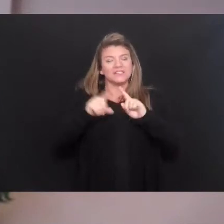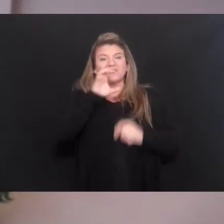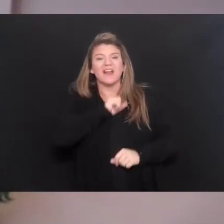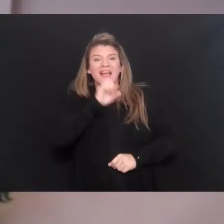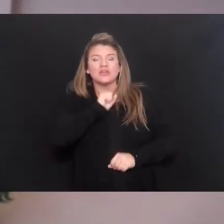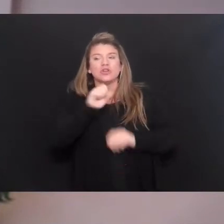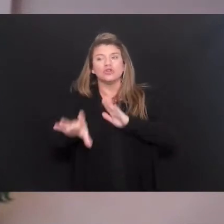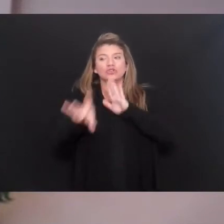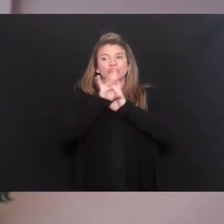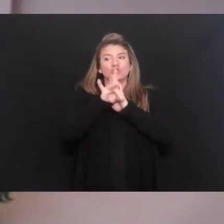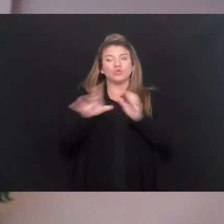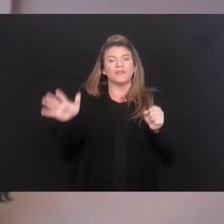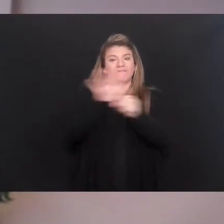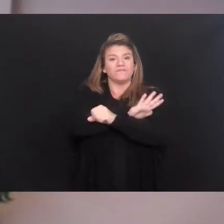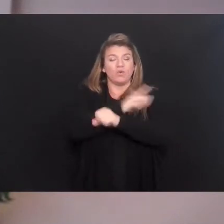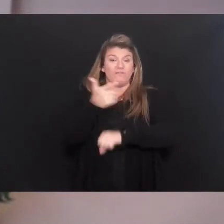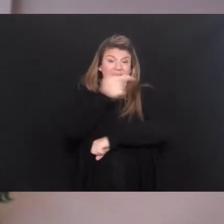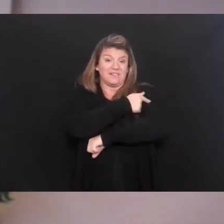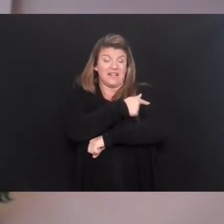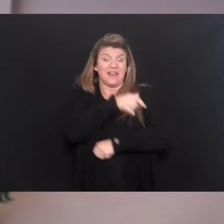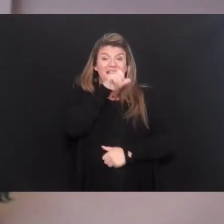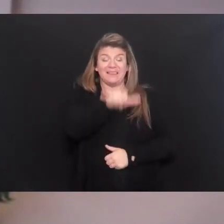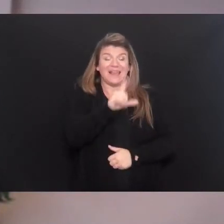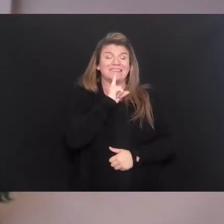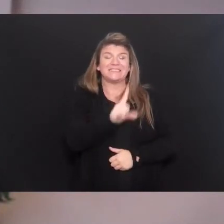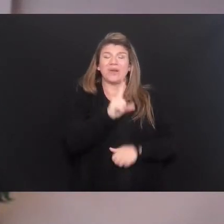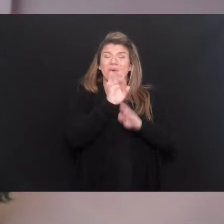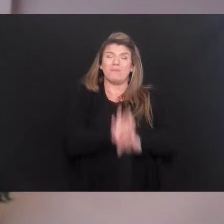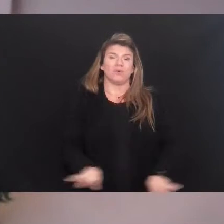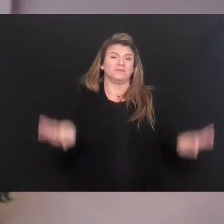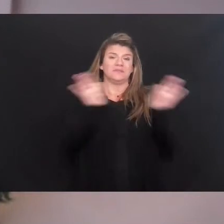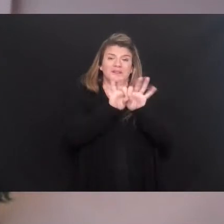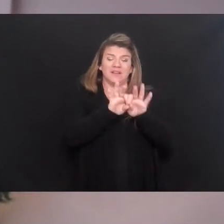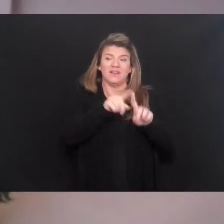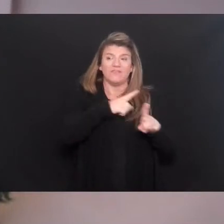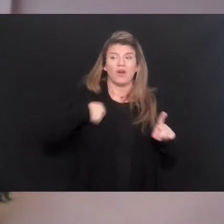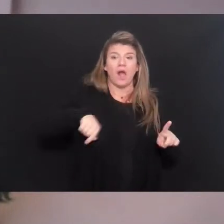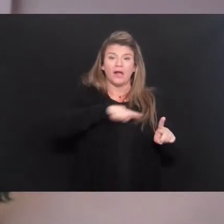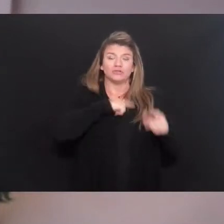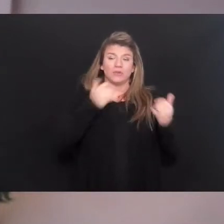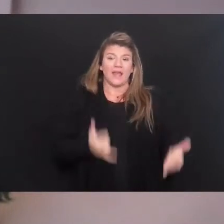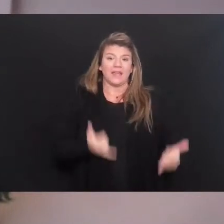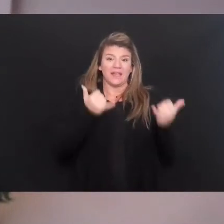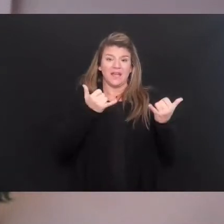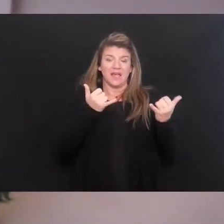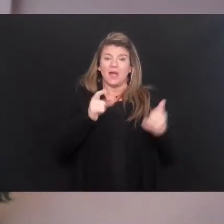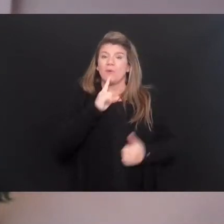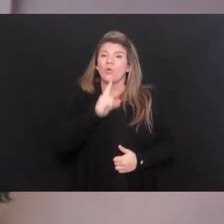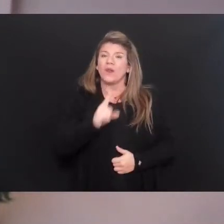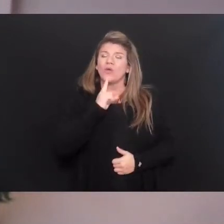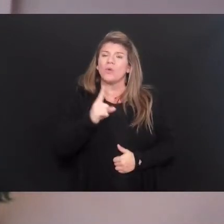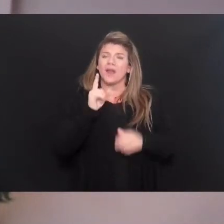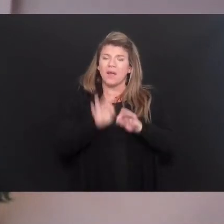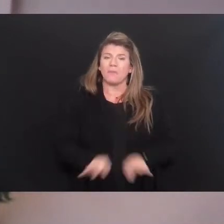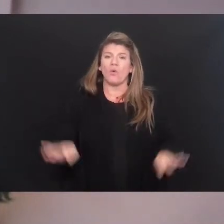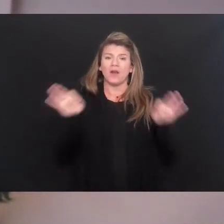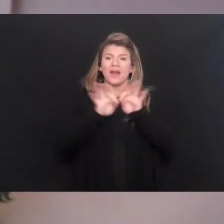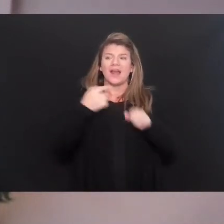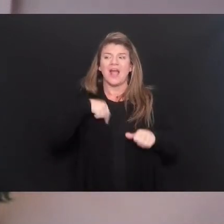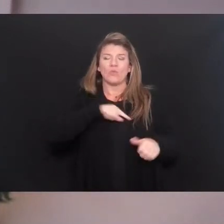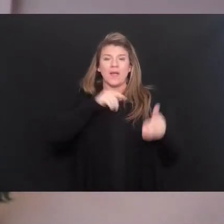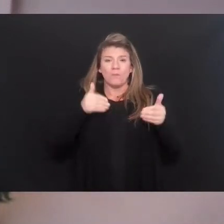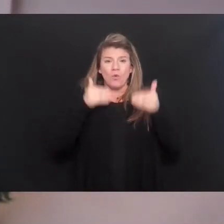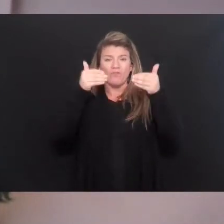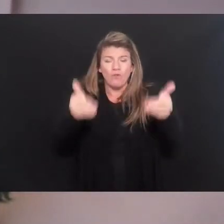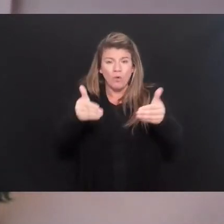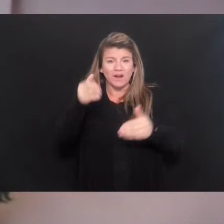full vaccination. And that is so important for us today, but really important for us as we go forward in the